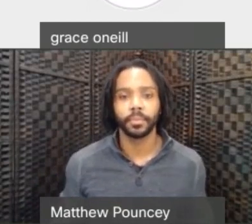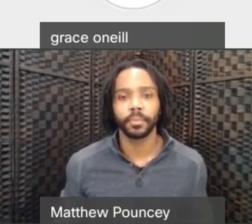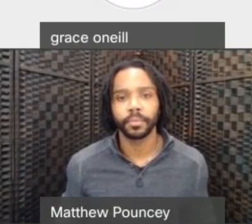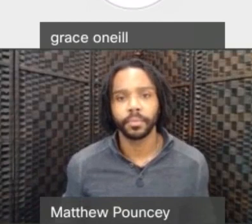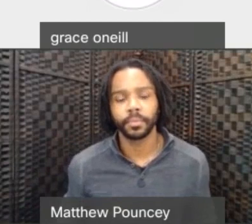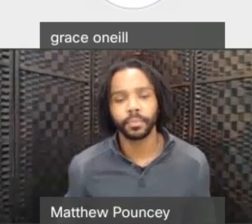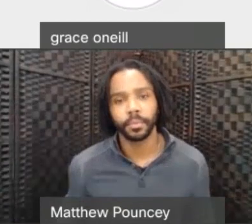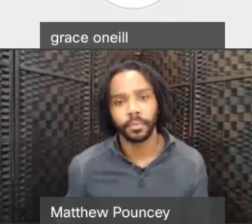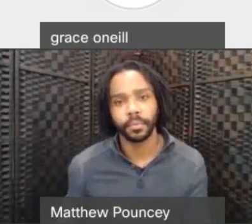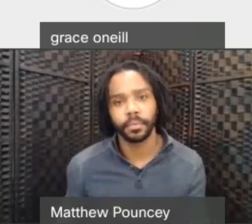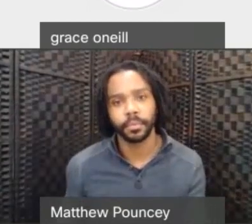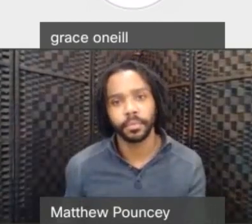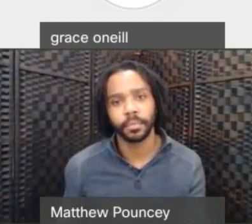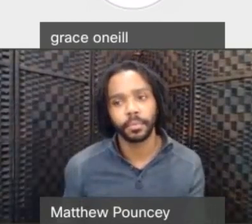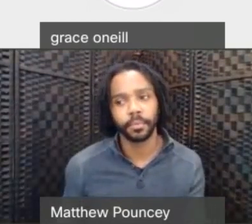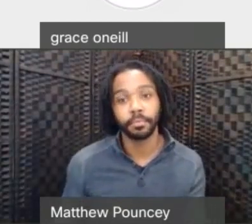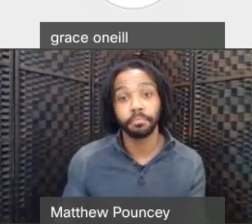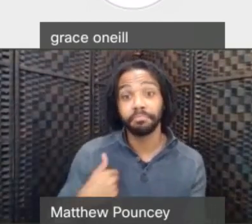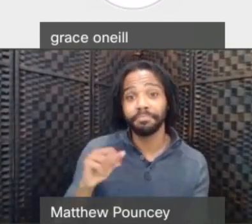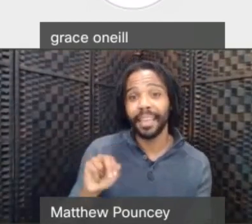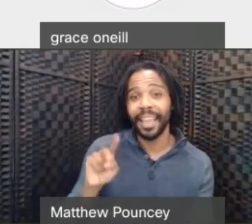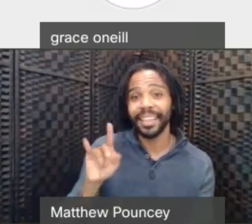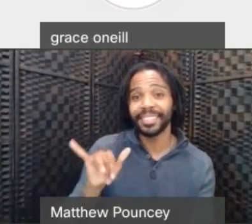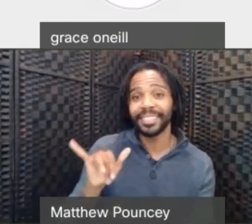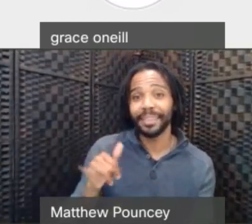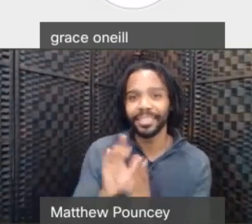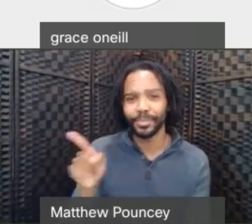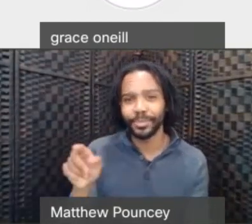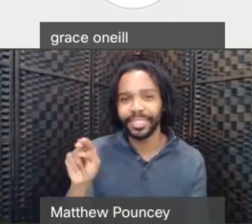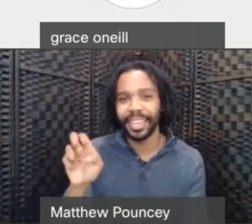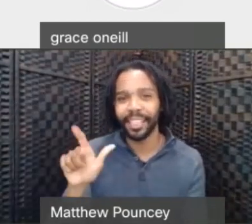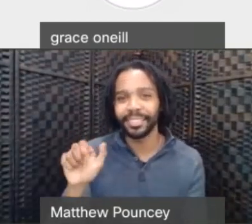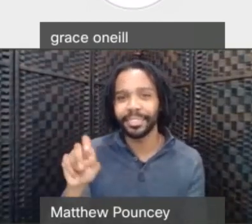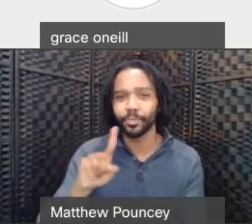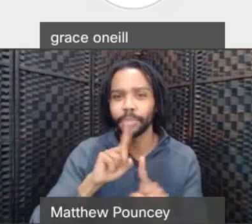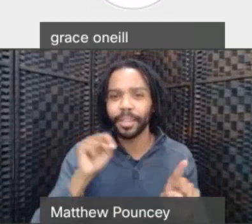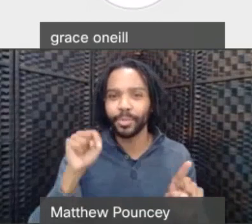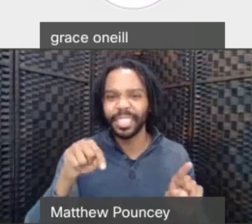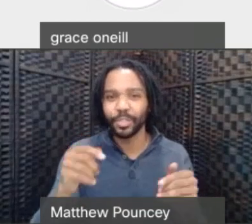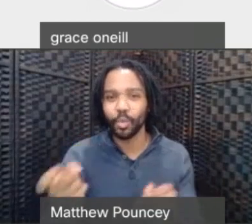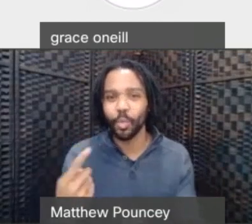I'm going to ask Nelson to respond to this next one. It appears that the new